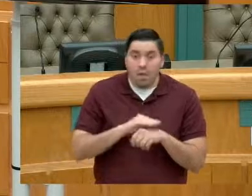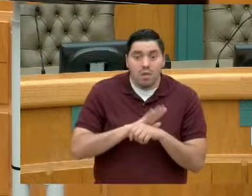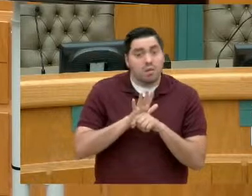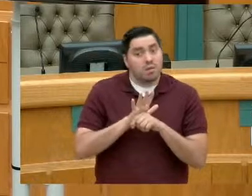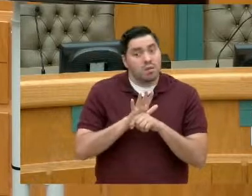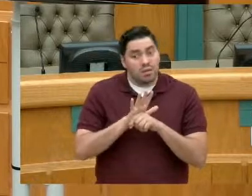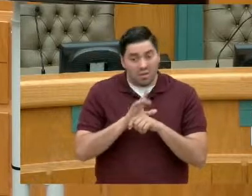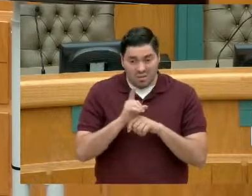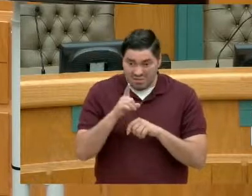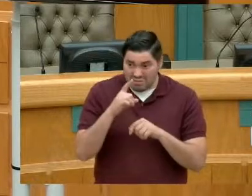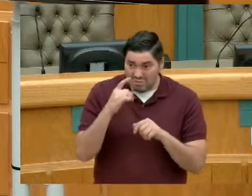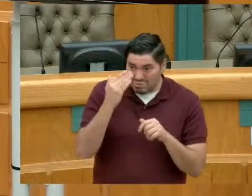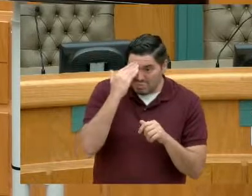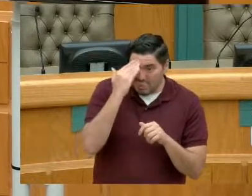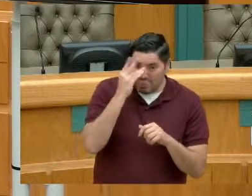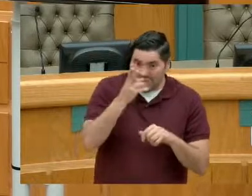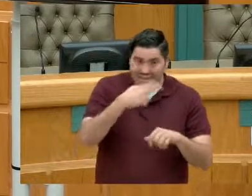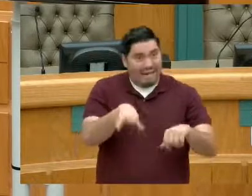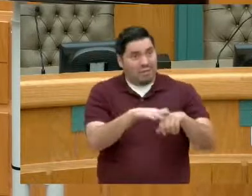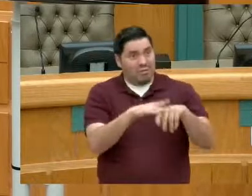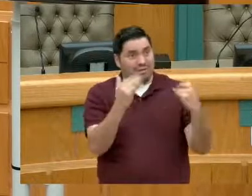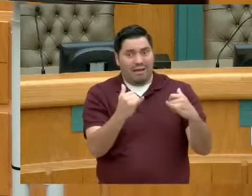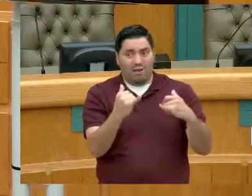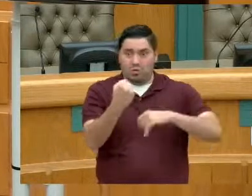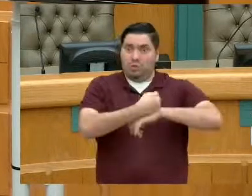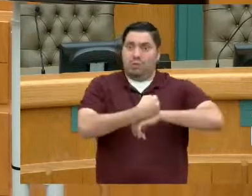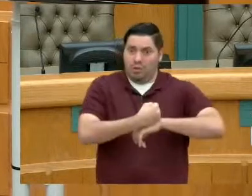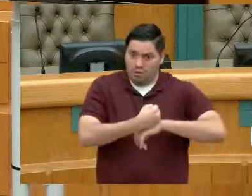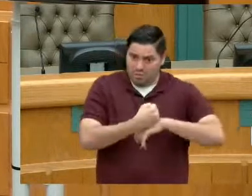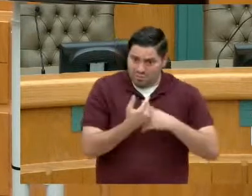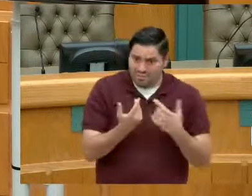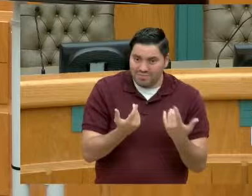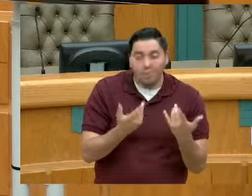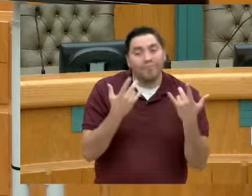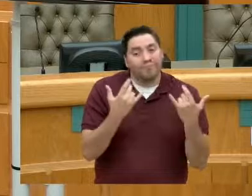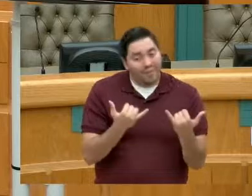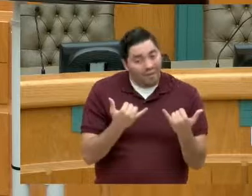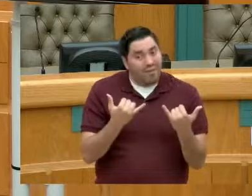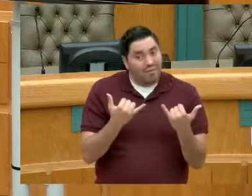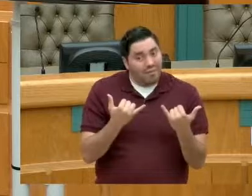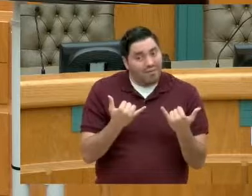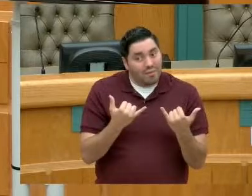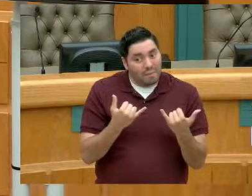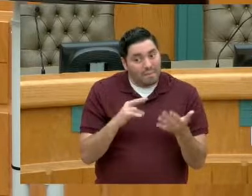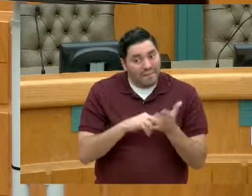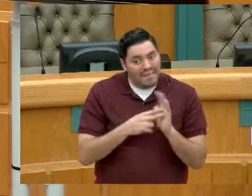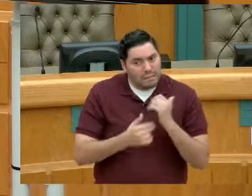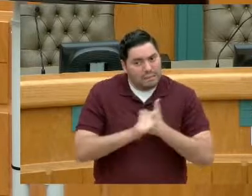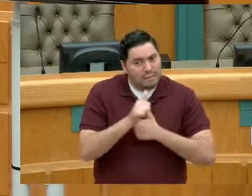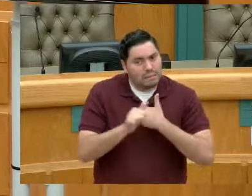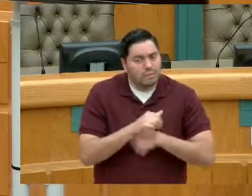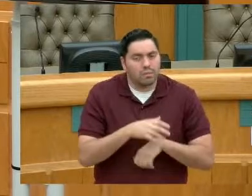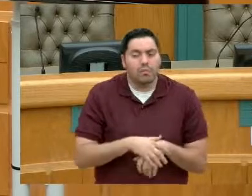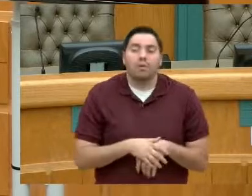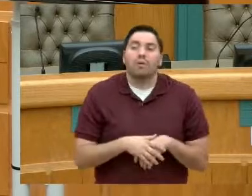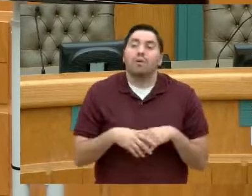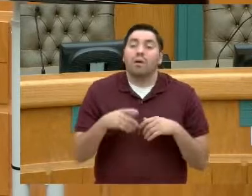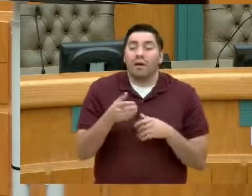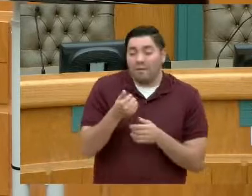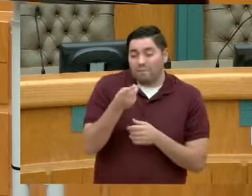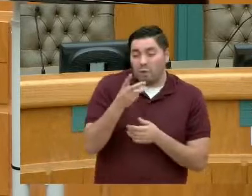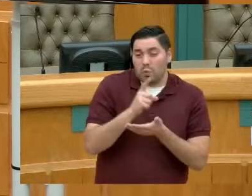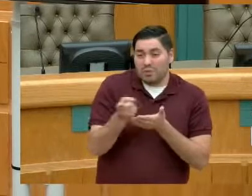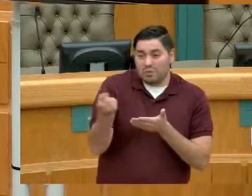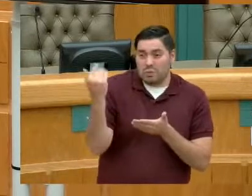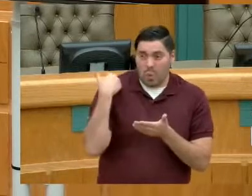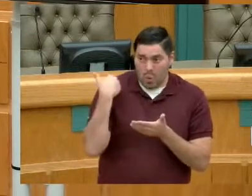lightly. A few weeks ago, many were asked to stay at home, limit outside and congregating activities.